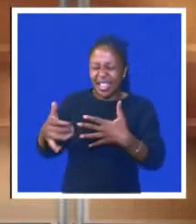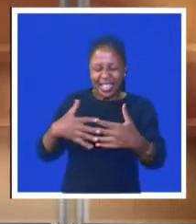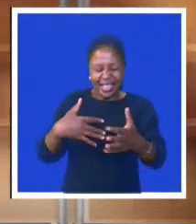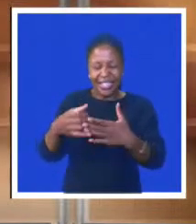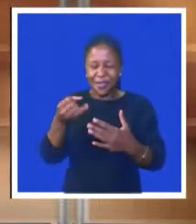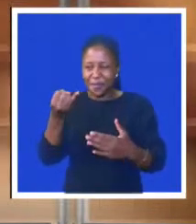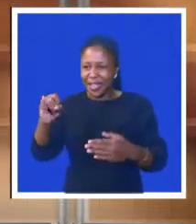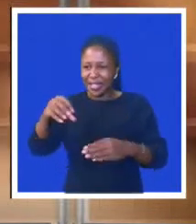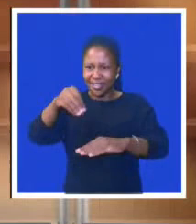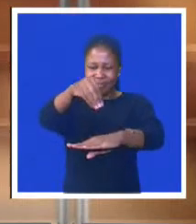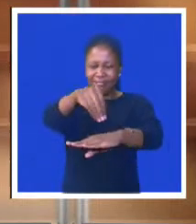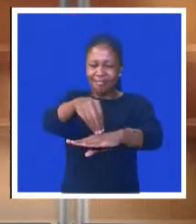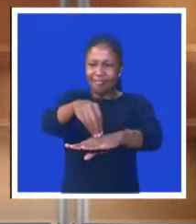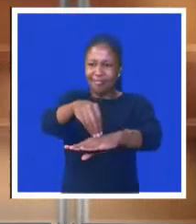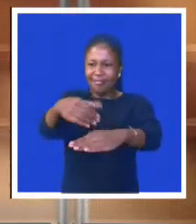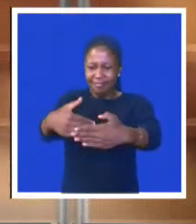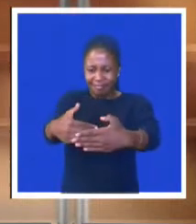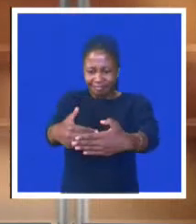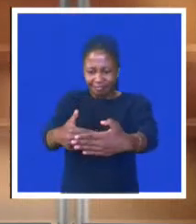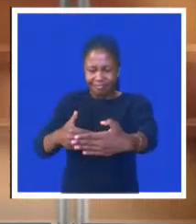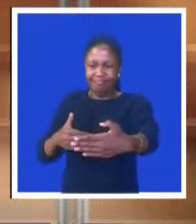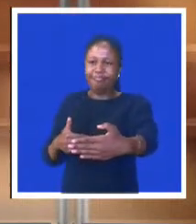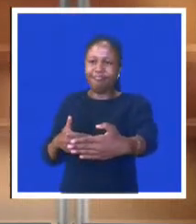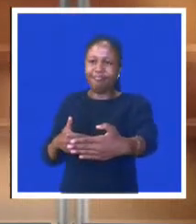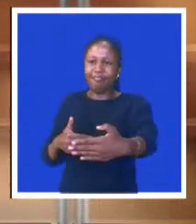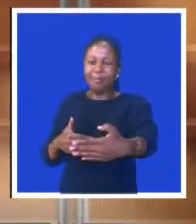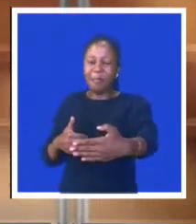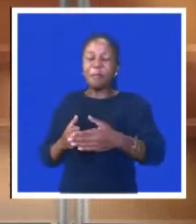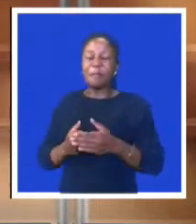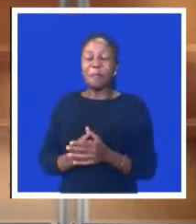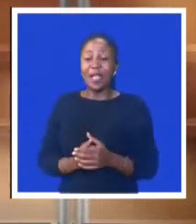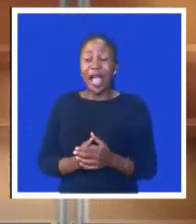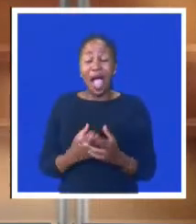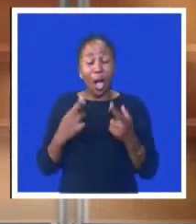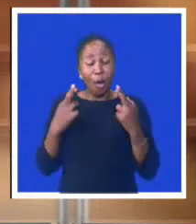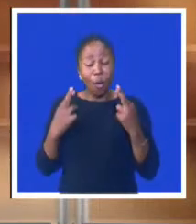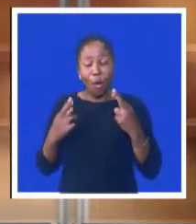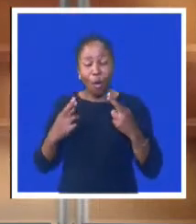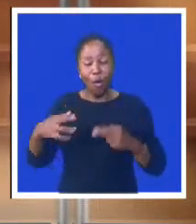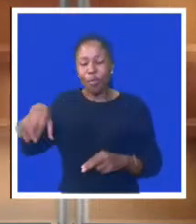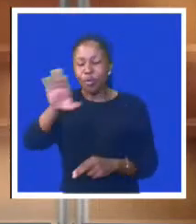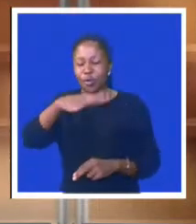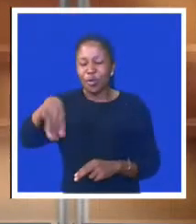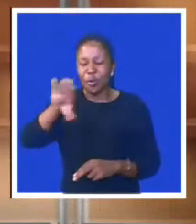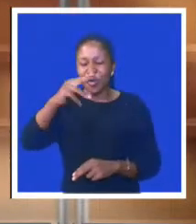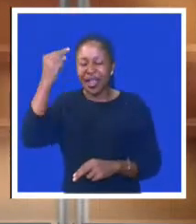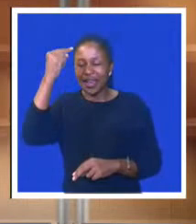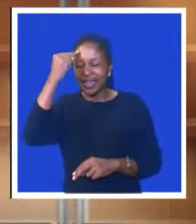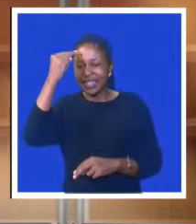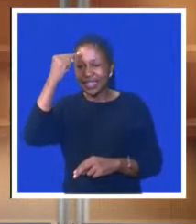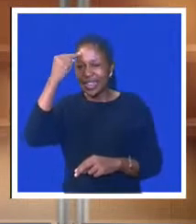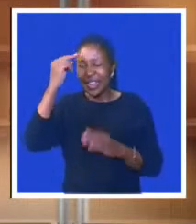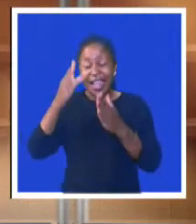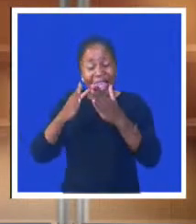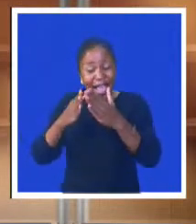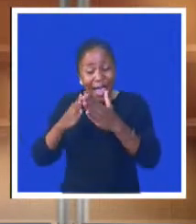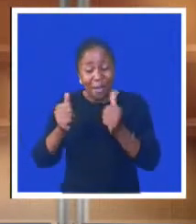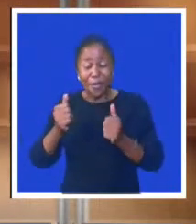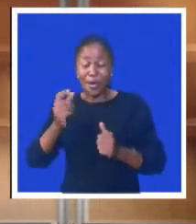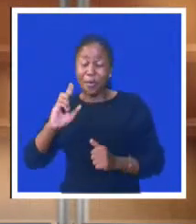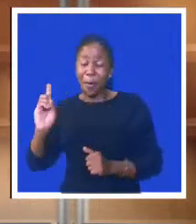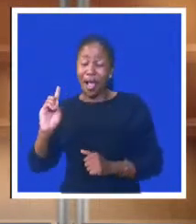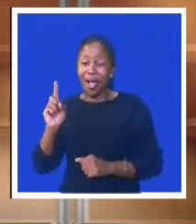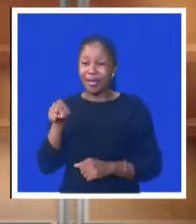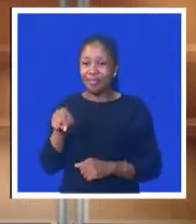are understanding what is actually happening here, dear learner. I have also formulated some examples